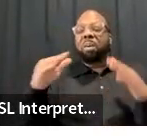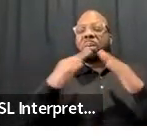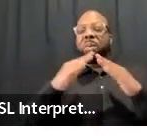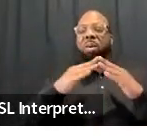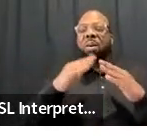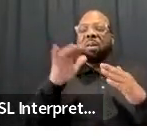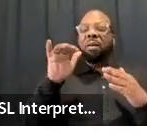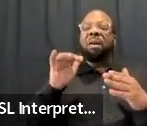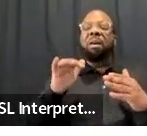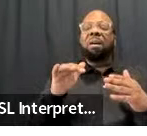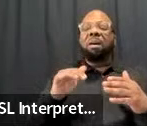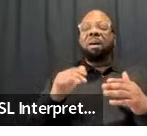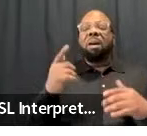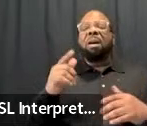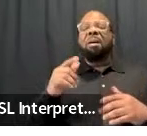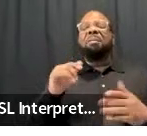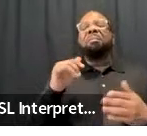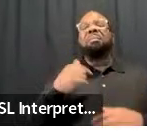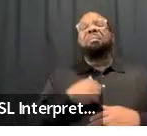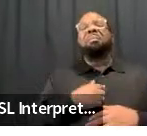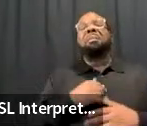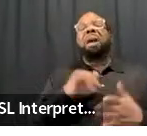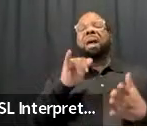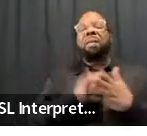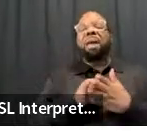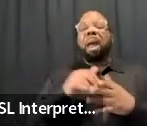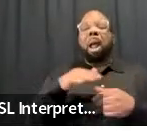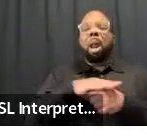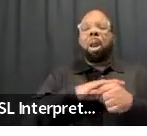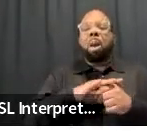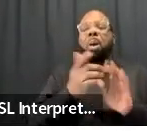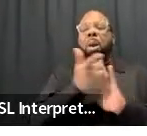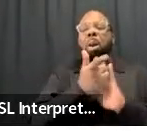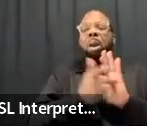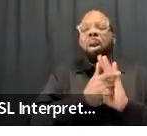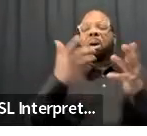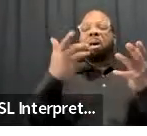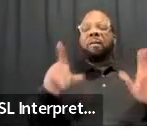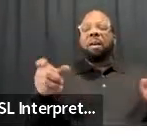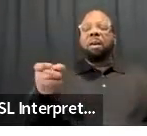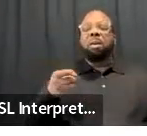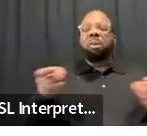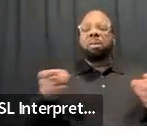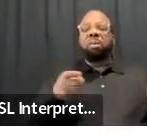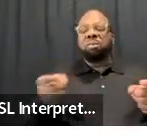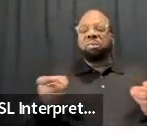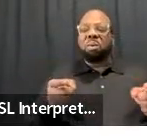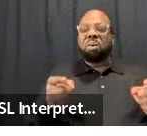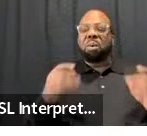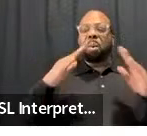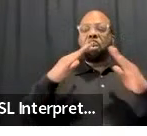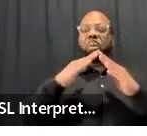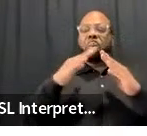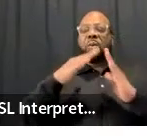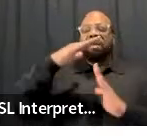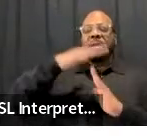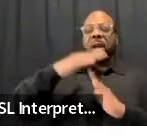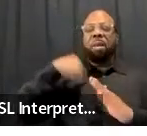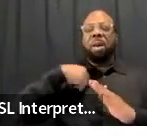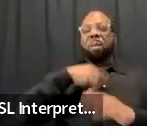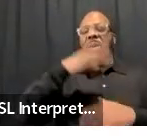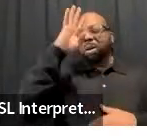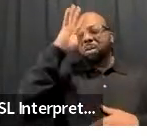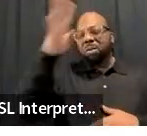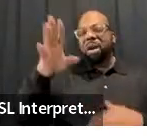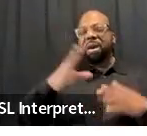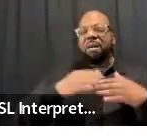into our working assumption here, that those local laws are regulating the rooftops, and we are creating greater zoning flexibility for